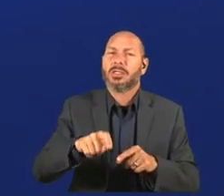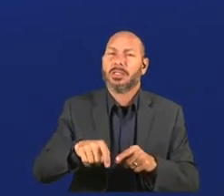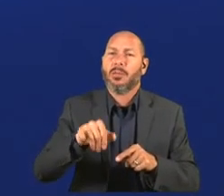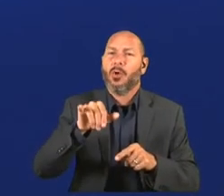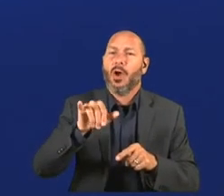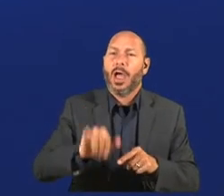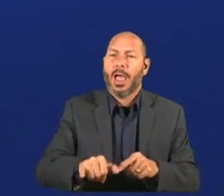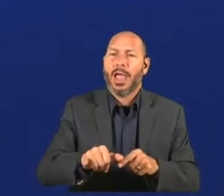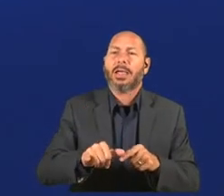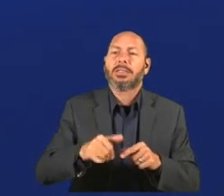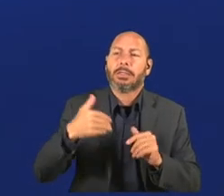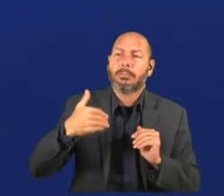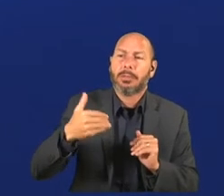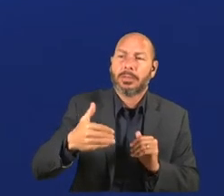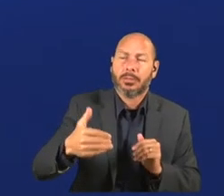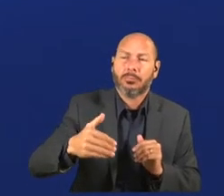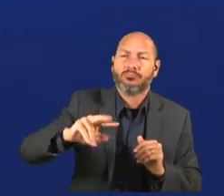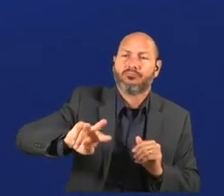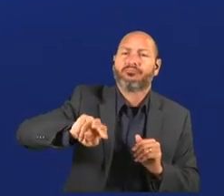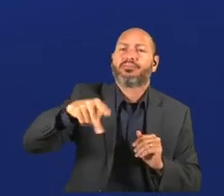trend.